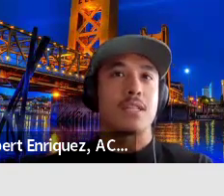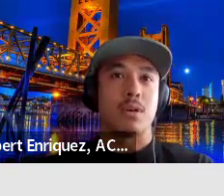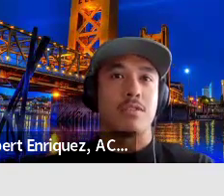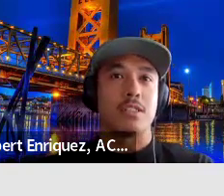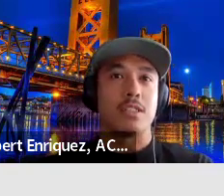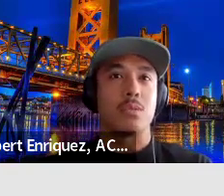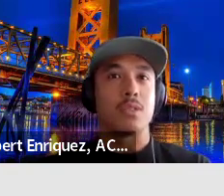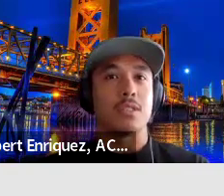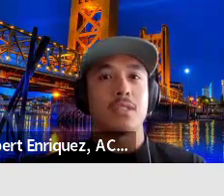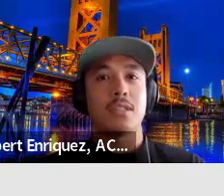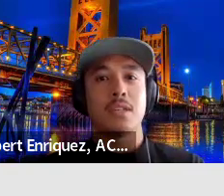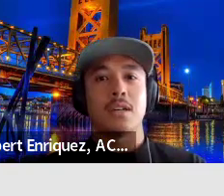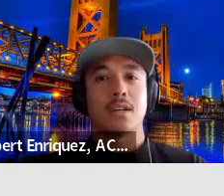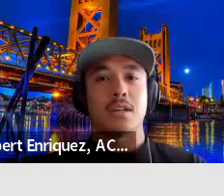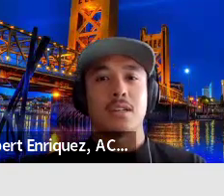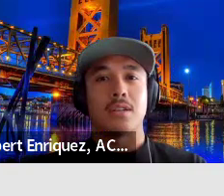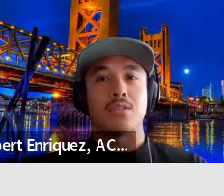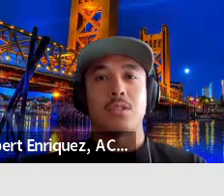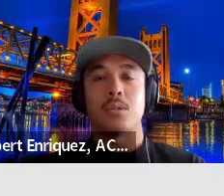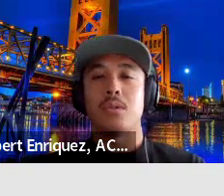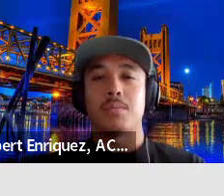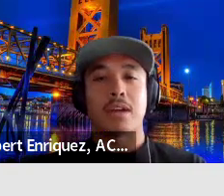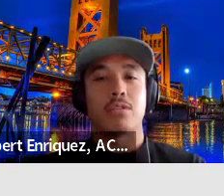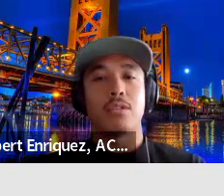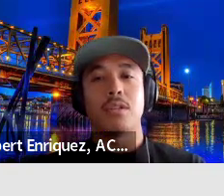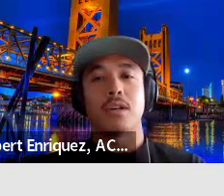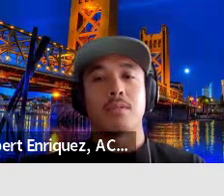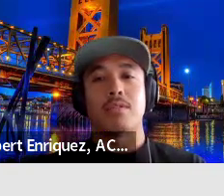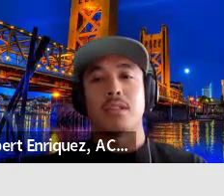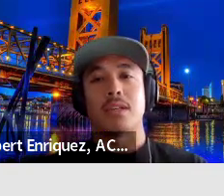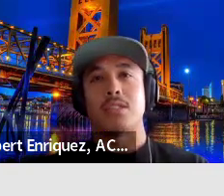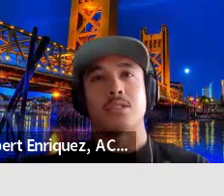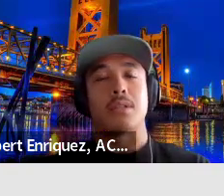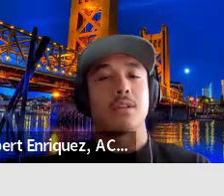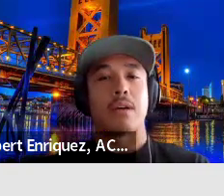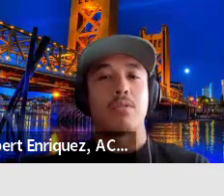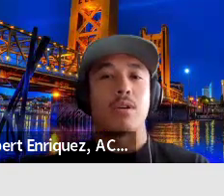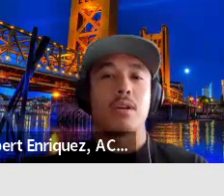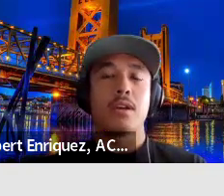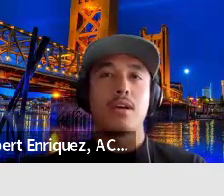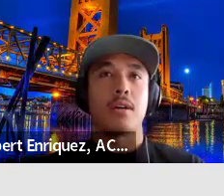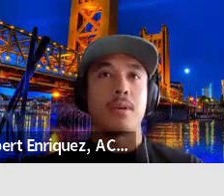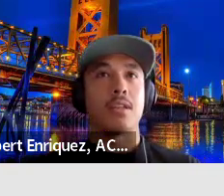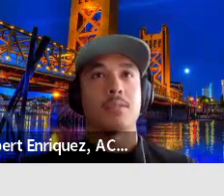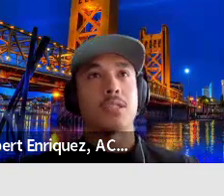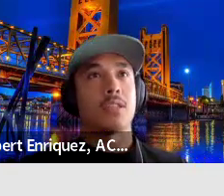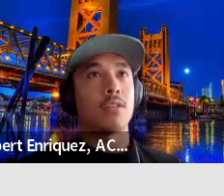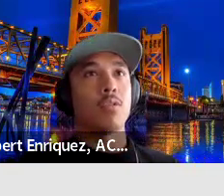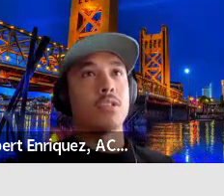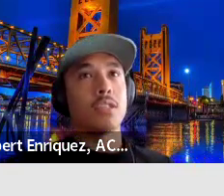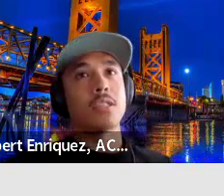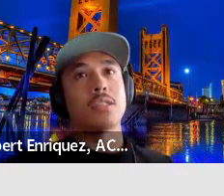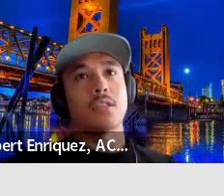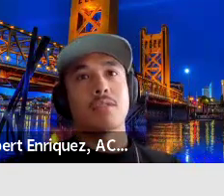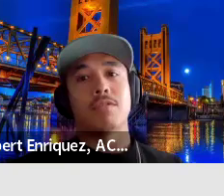this past wildfire season wasn't, too impactful. Nevertheless, it's still something to look out for. And then especially